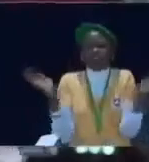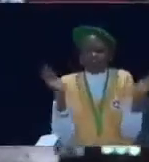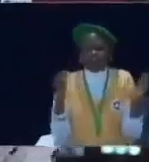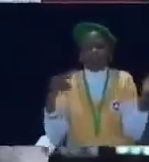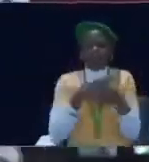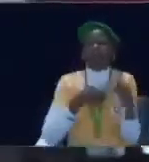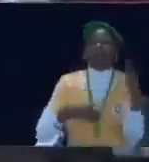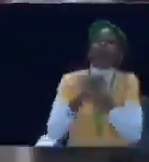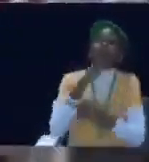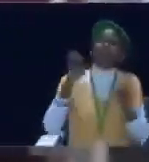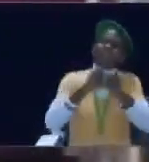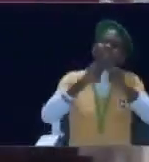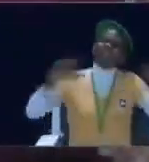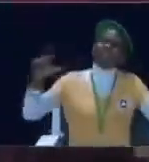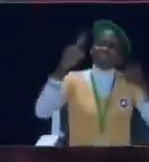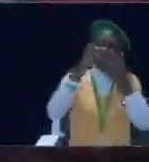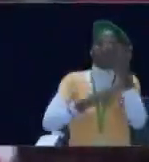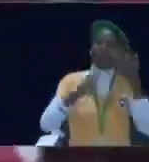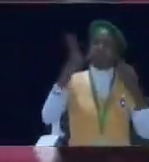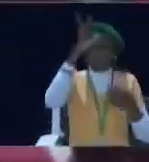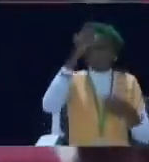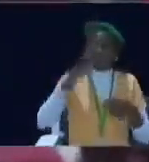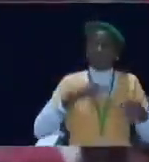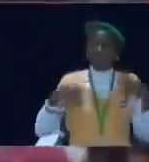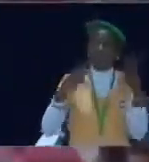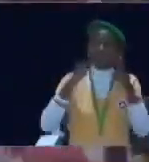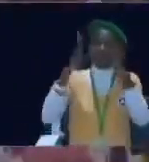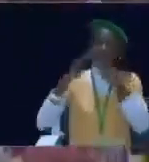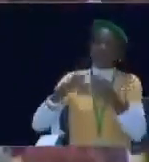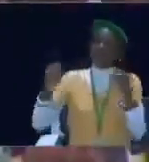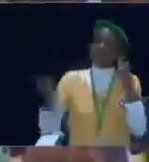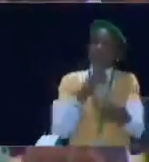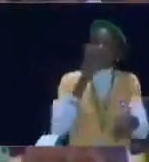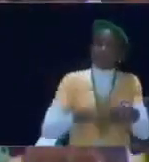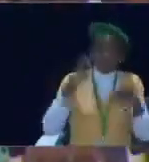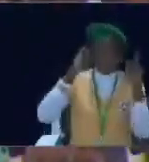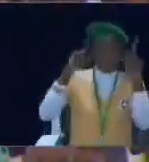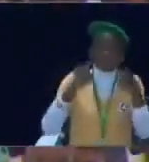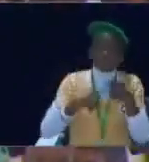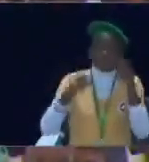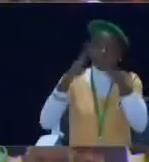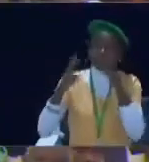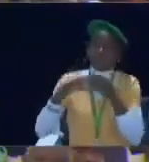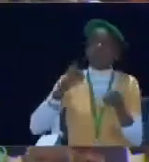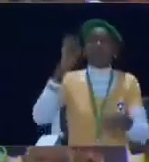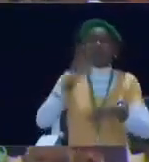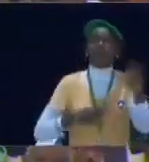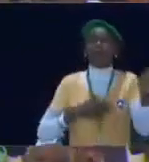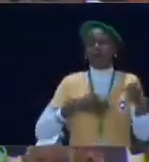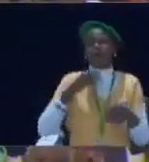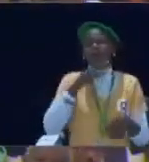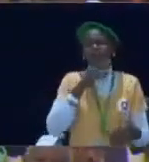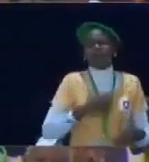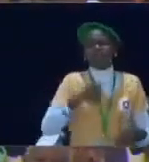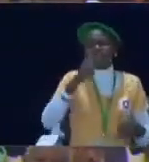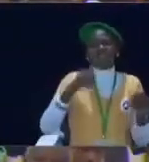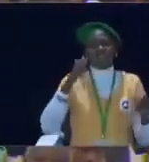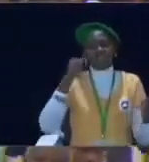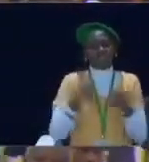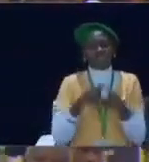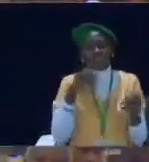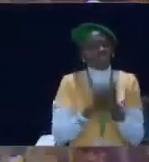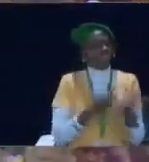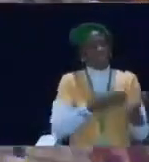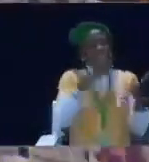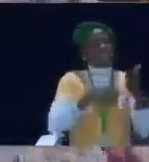gave him a city. The first time I came to Redemption Camp, I called my elder sister and I told her, this is